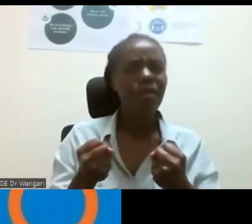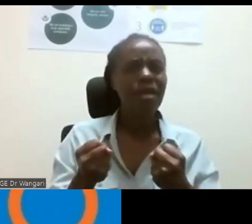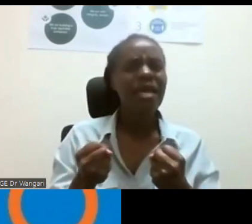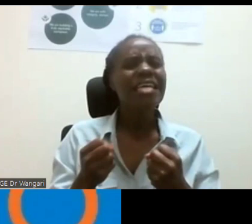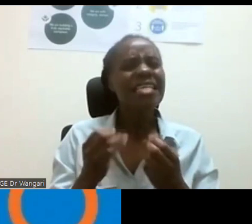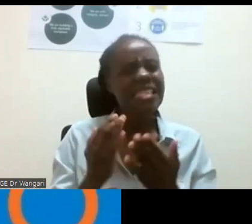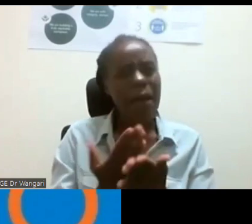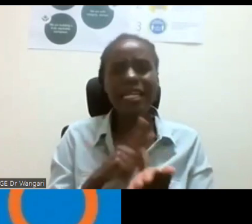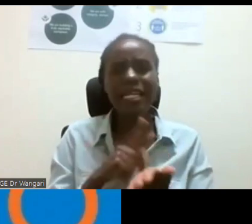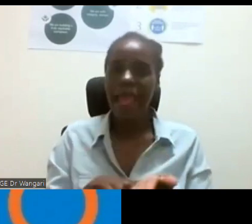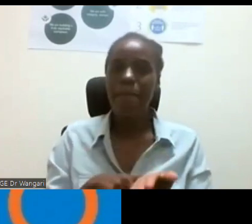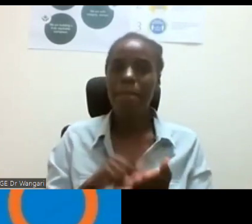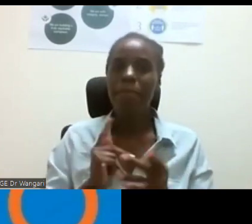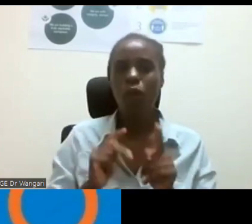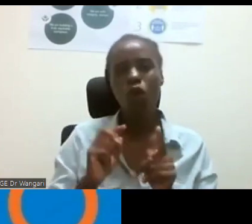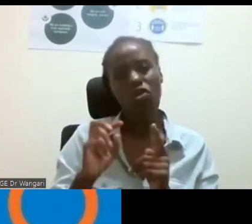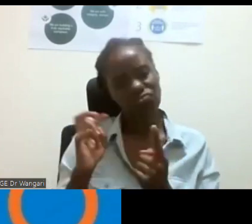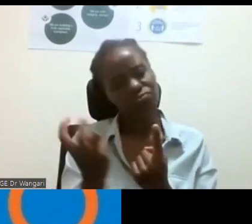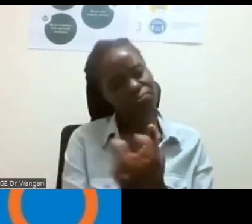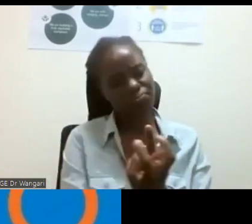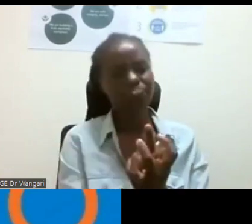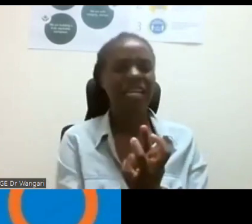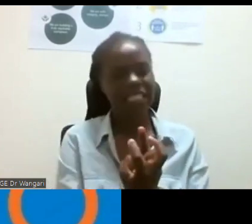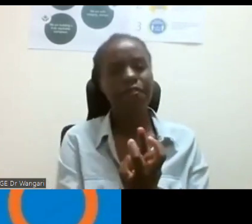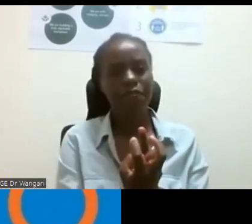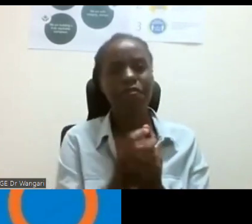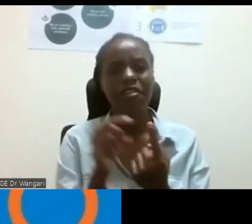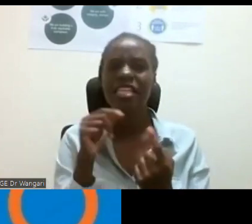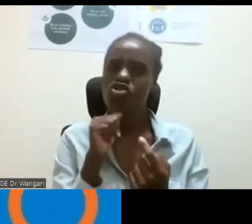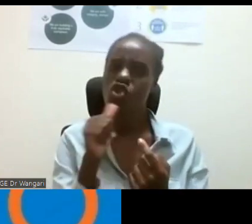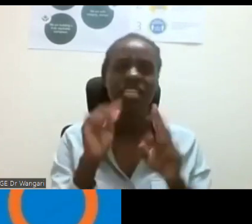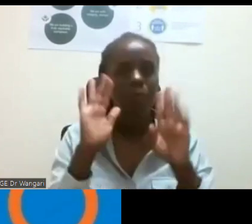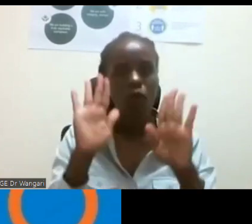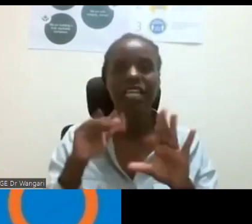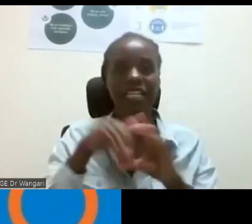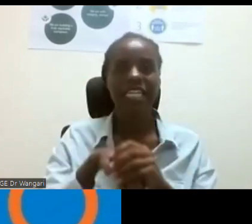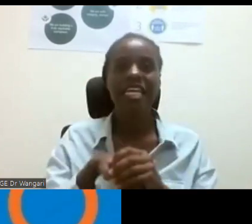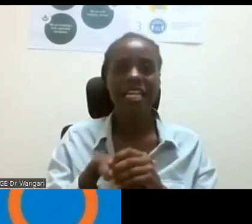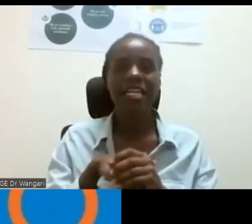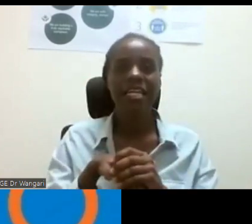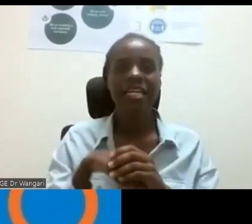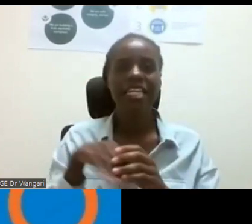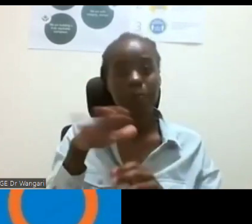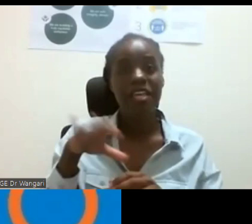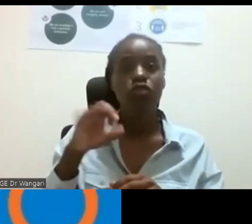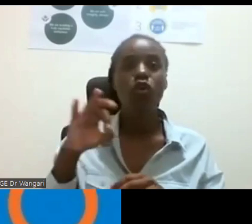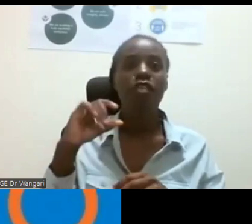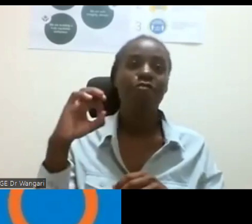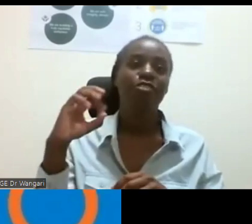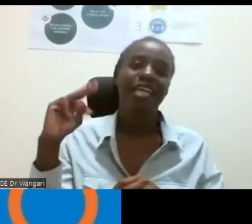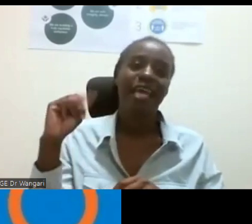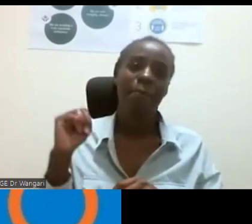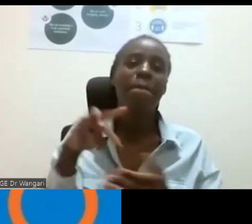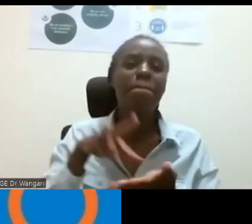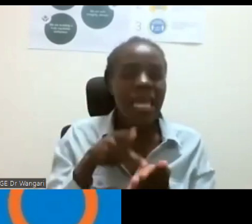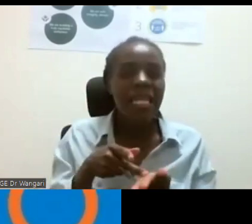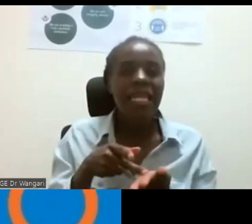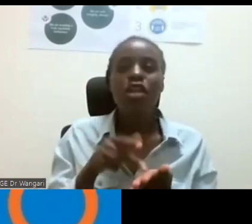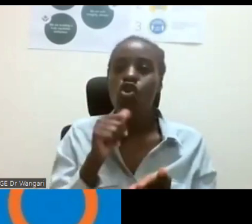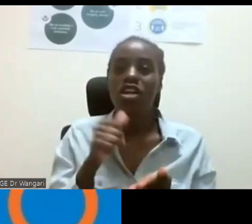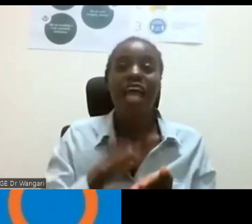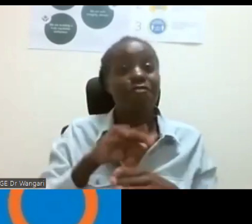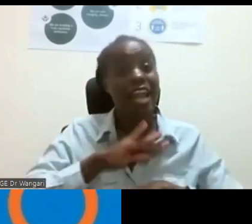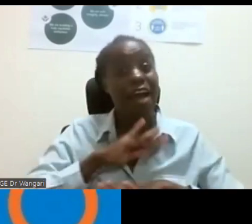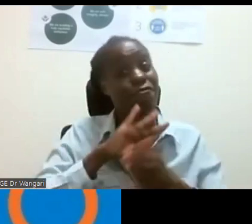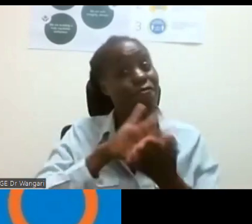again, this webinar, I think, highlights the importance of that. And that has meant that there has not been adequate funding to really implement some of these programs. And